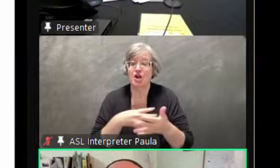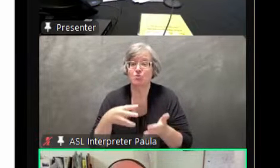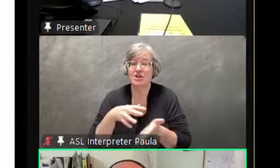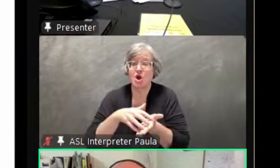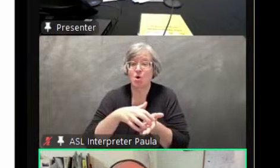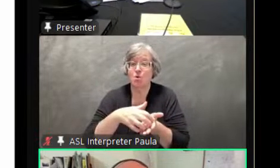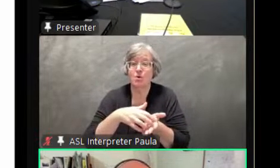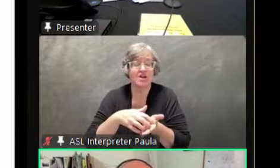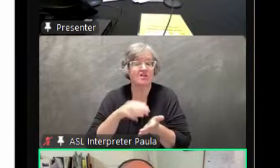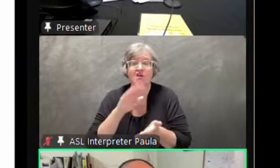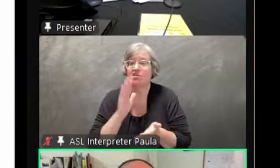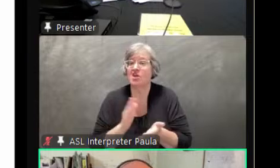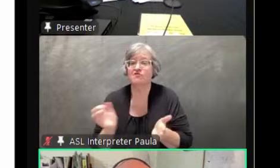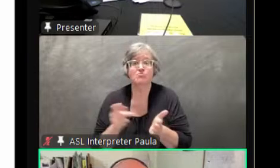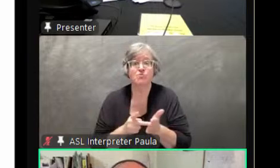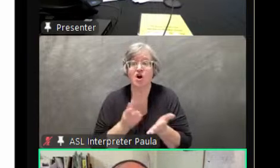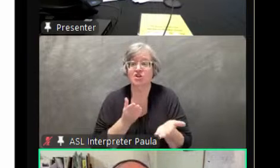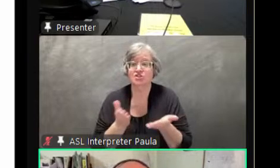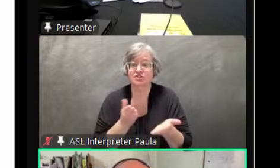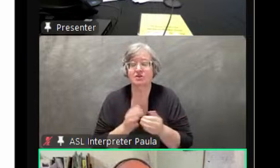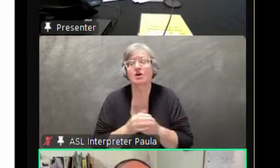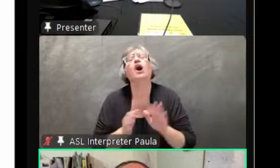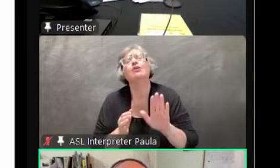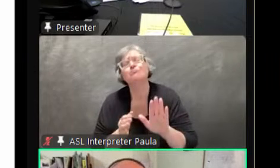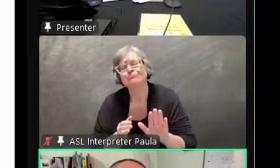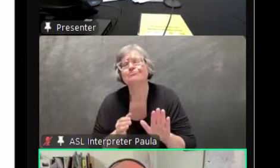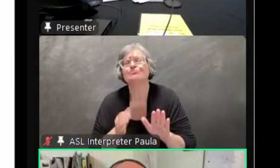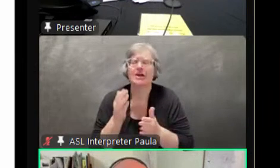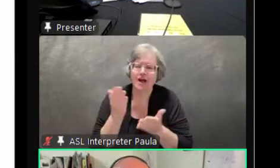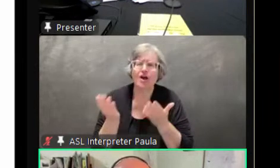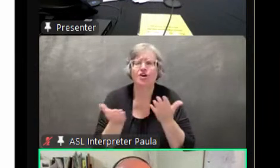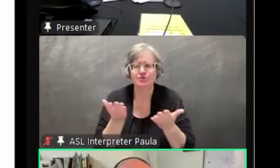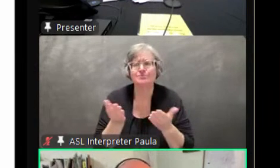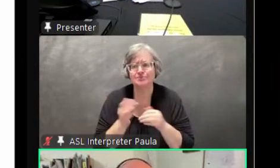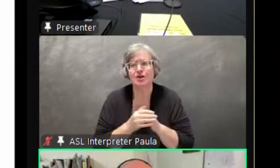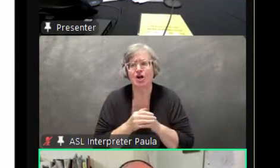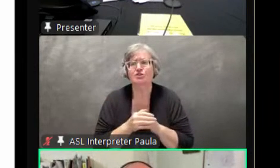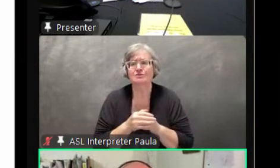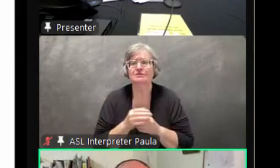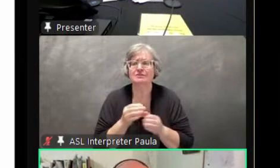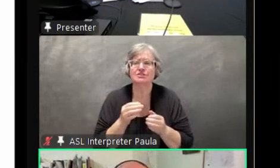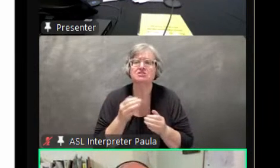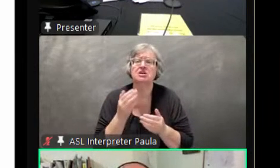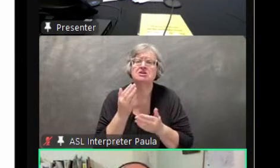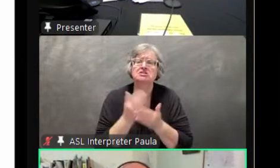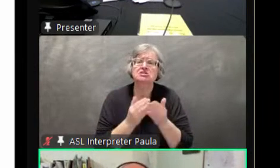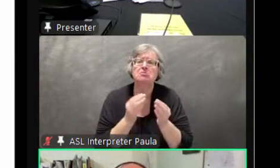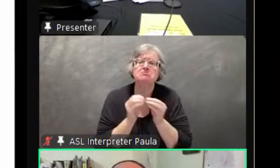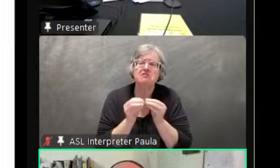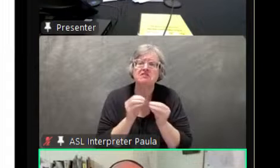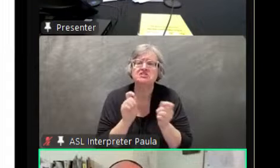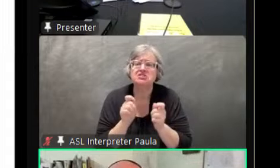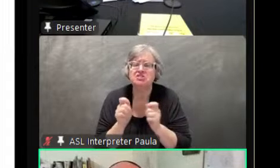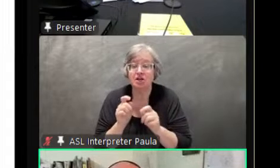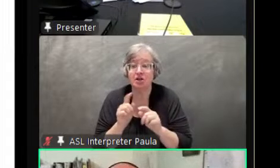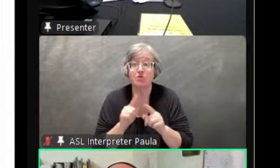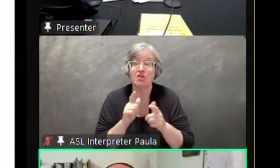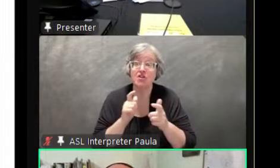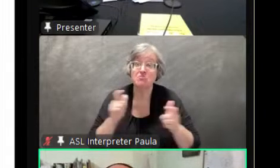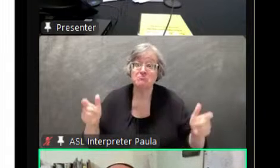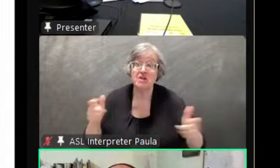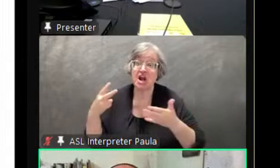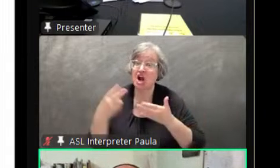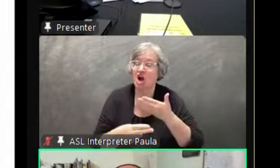never restored. So, I mean, there obviously have been lots of little changes, but the big magnitude cut was